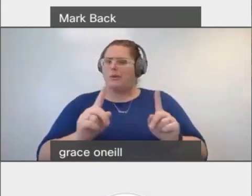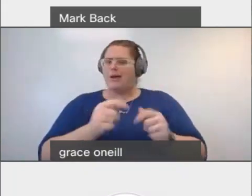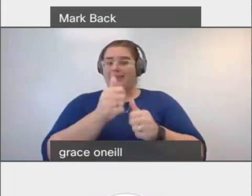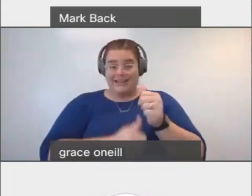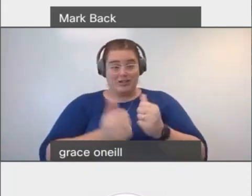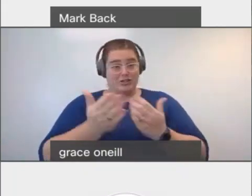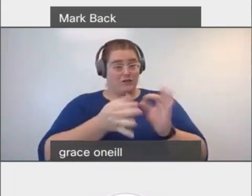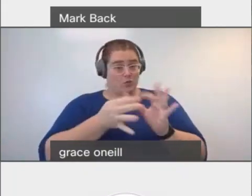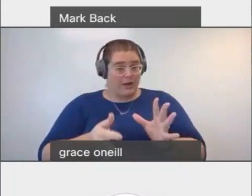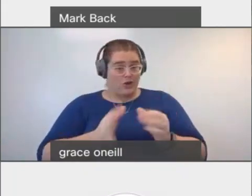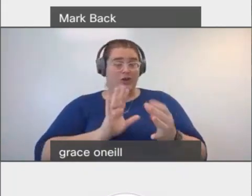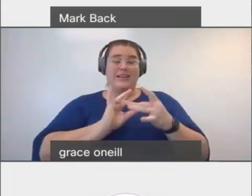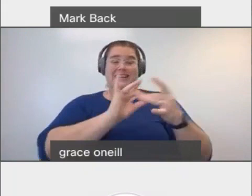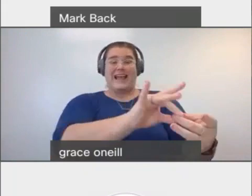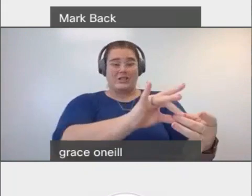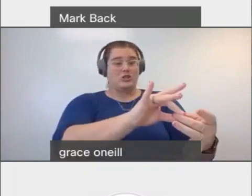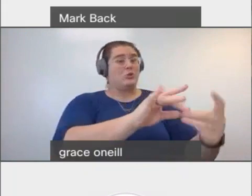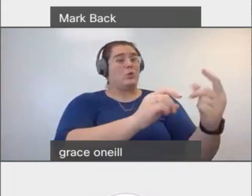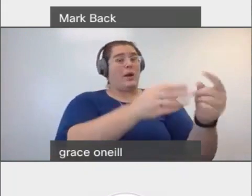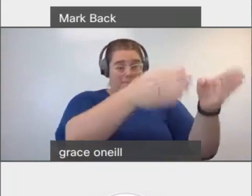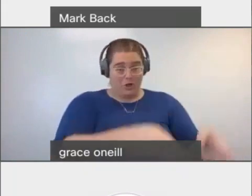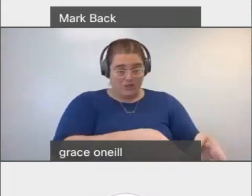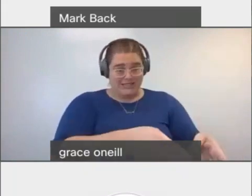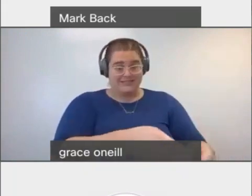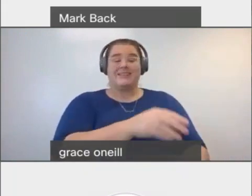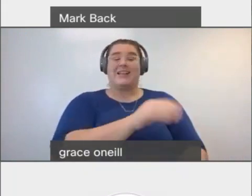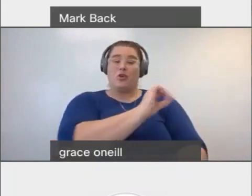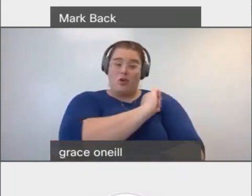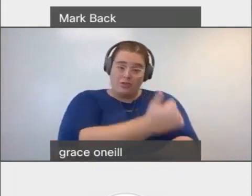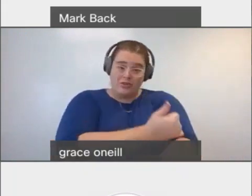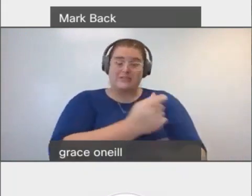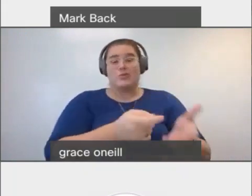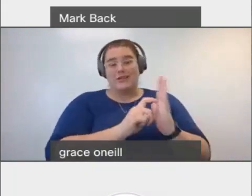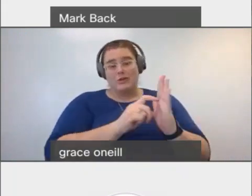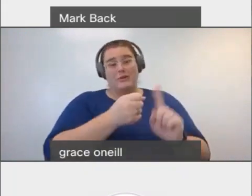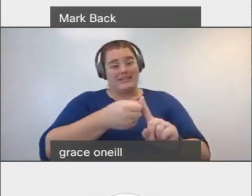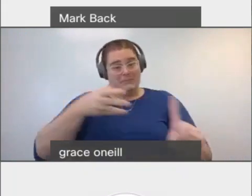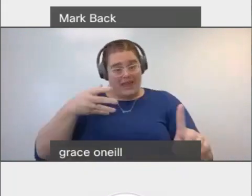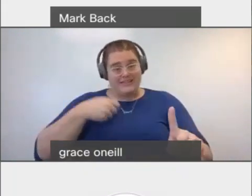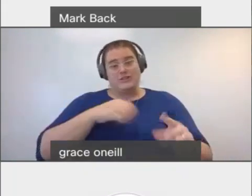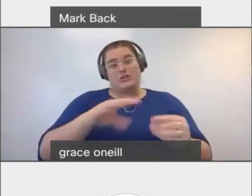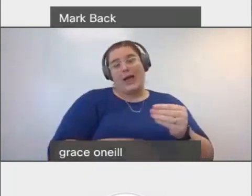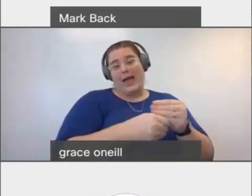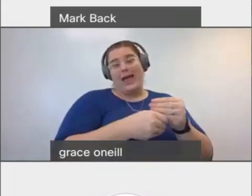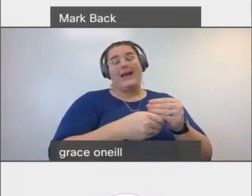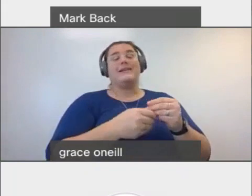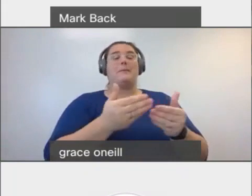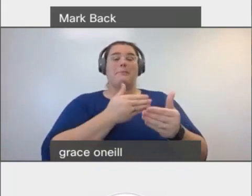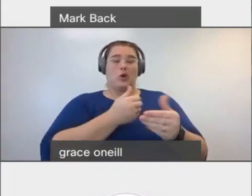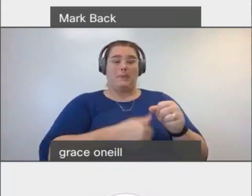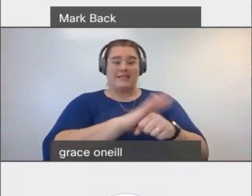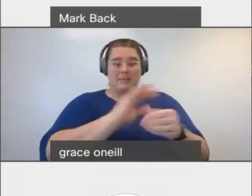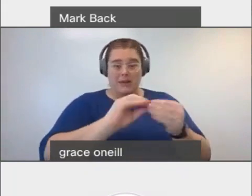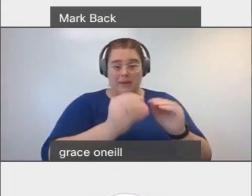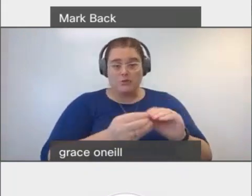whose authorization needs to be expanded to include the pre-pandemic numbers, or who doesn't have one in